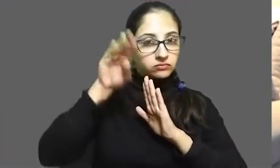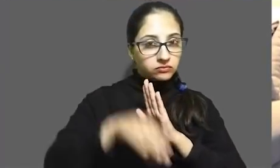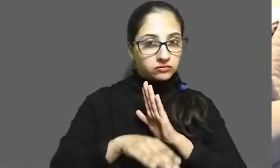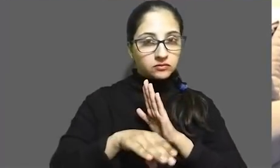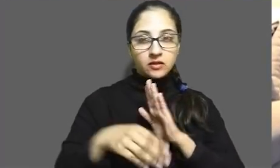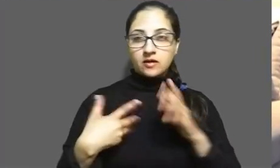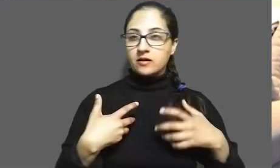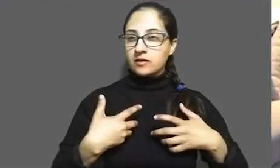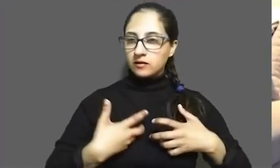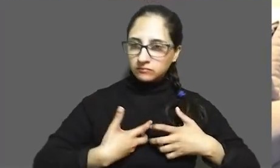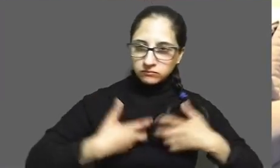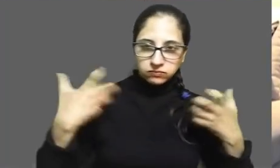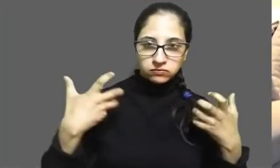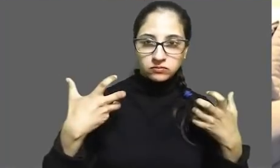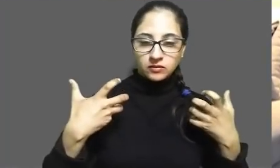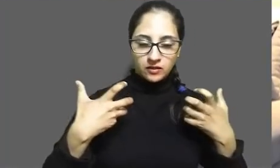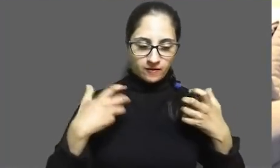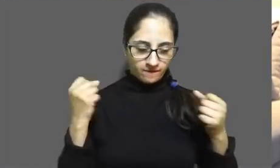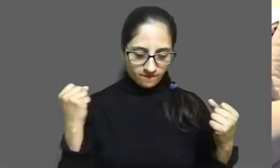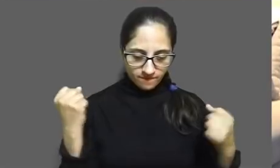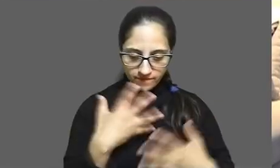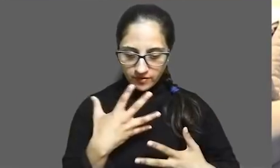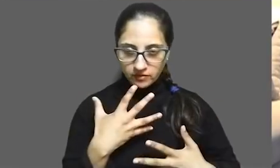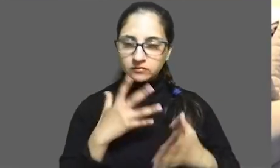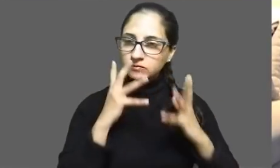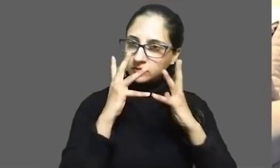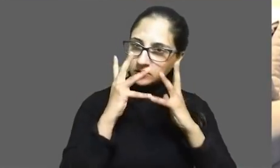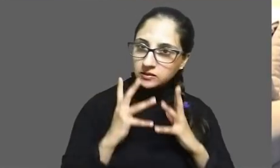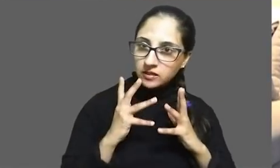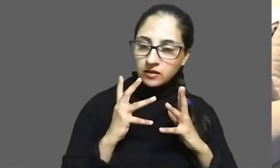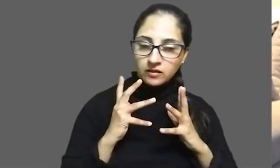and mental reactions that accompany grief.